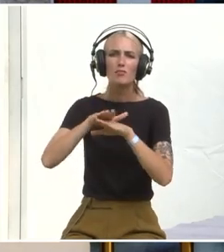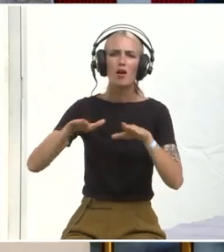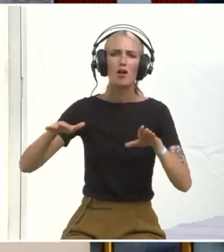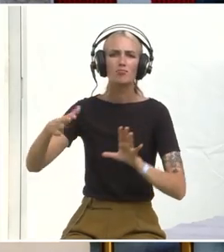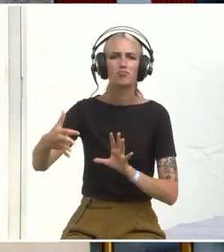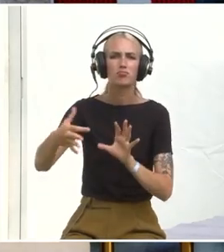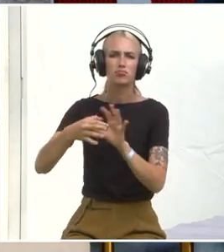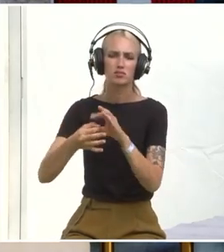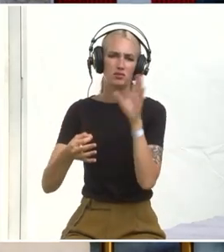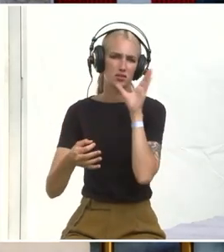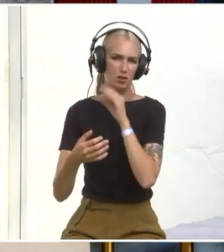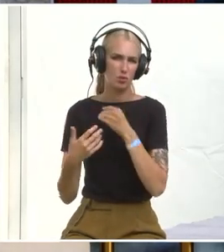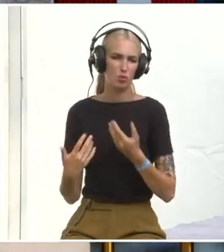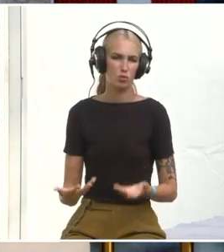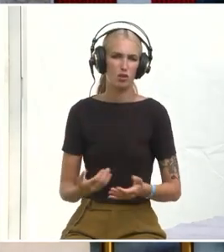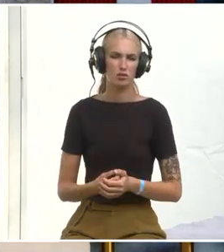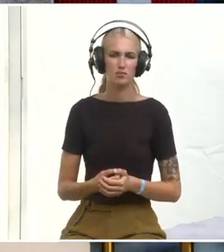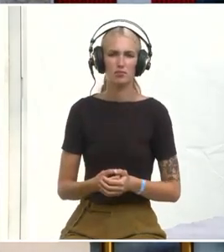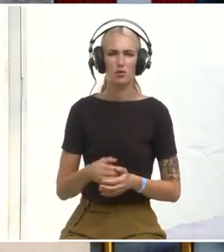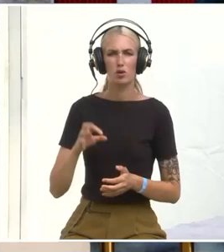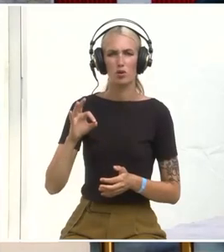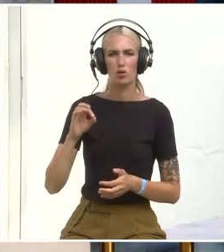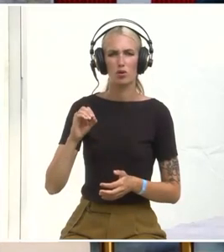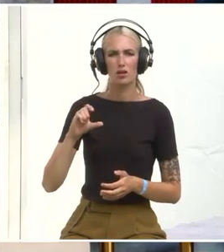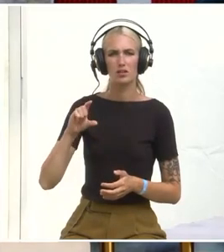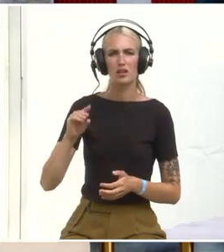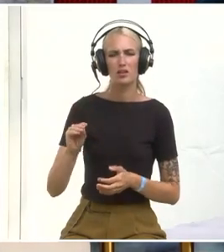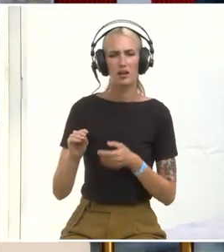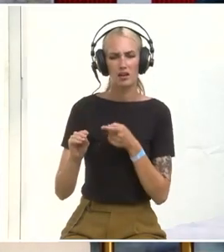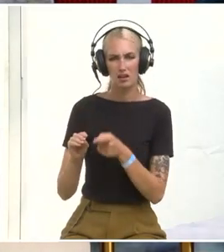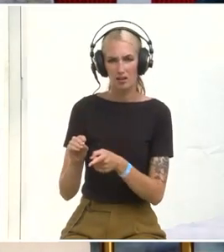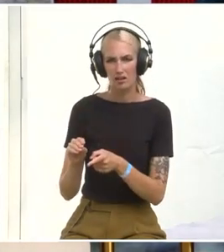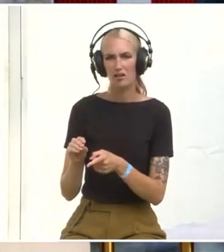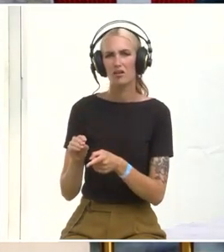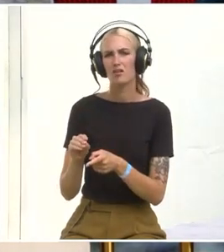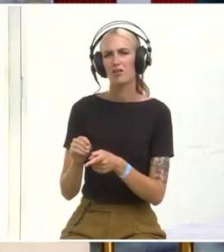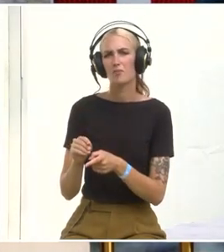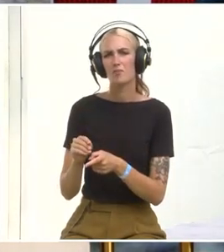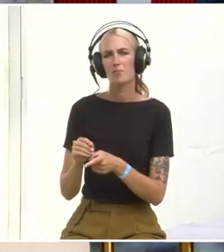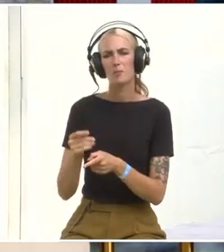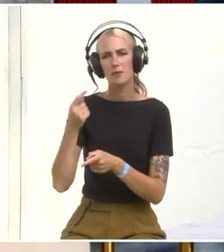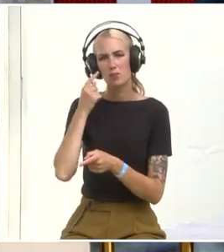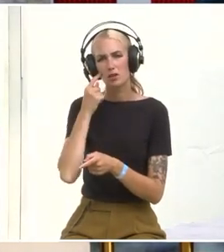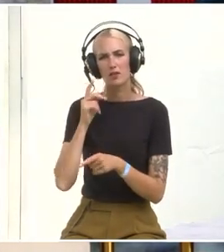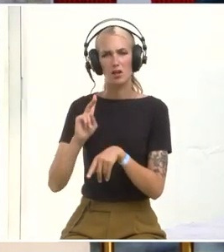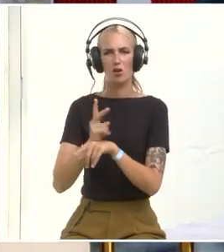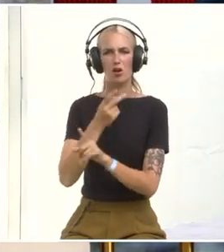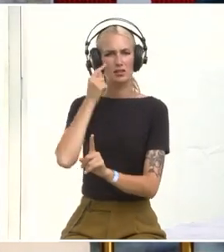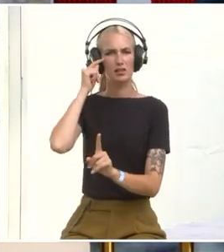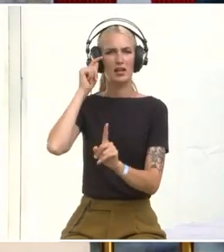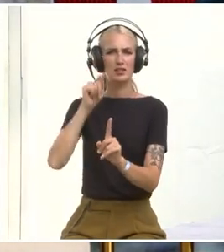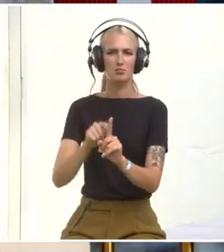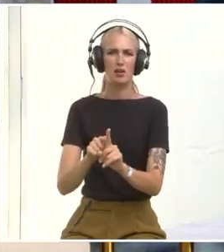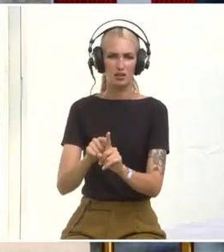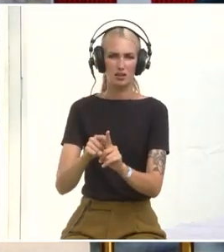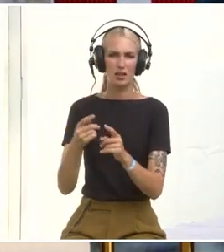of OECD has been put forward a concept of dual intent integration. So the idea behind it is